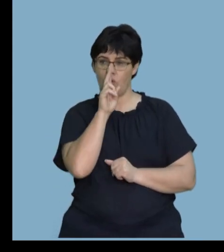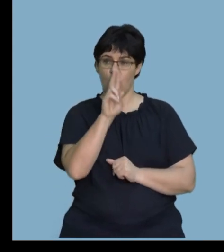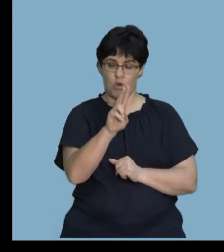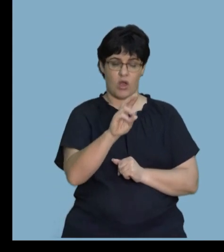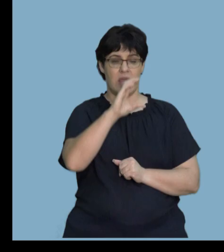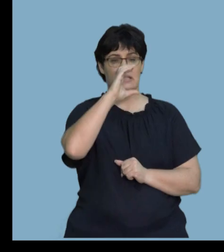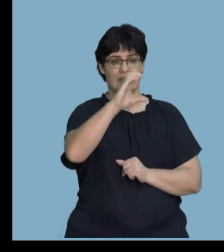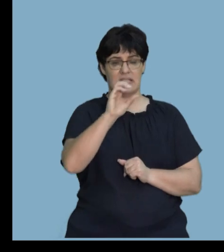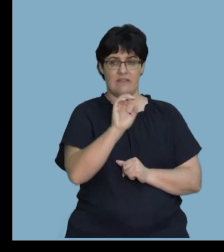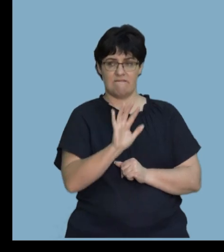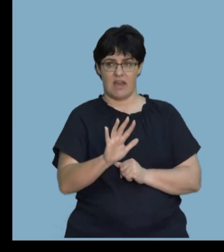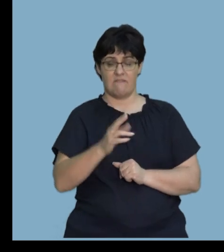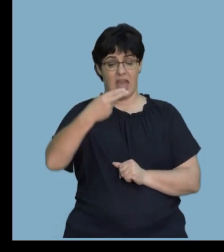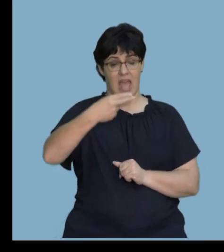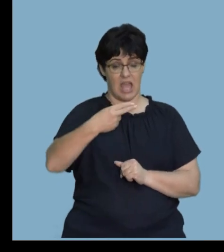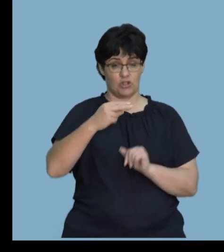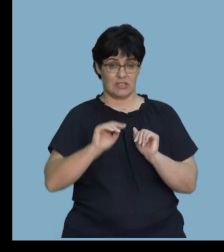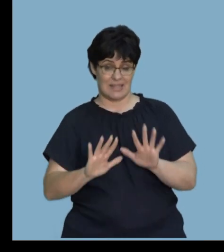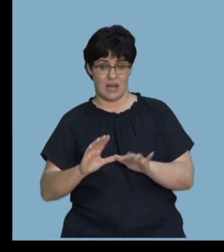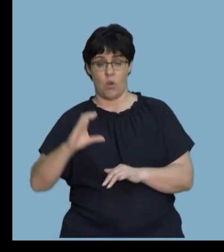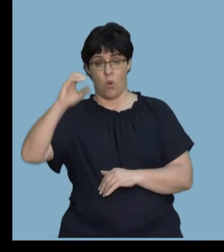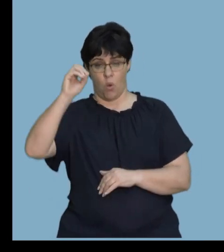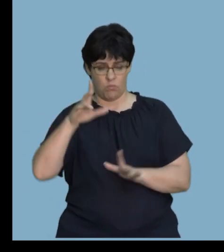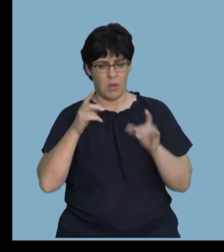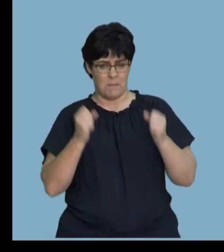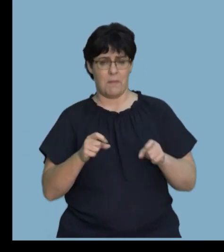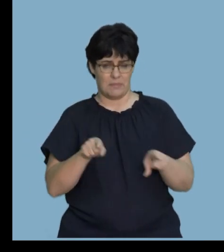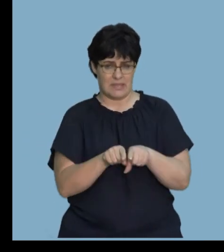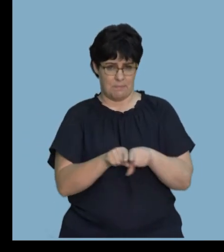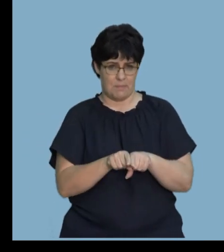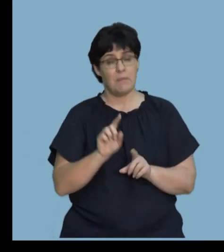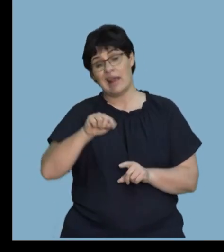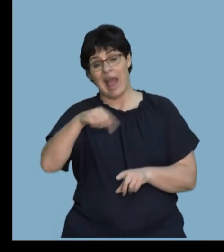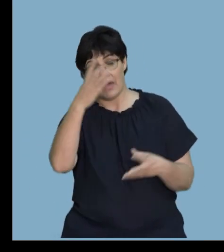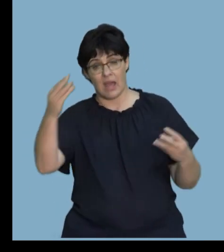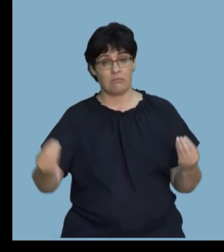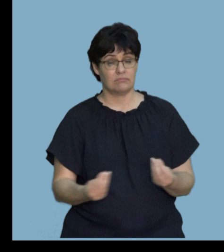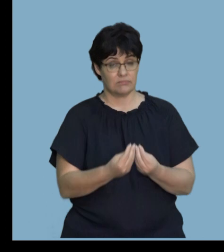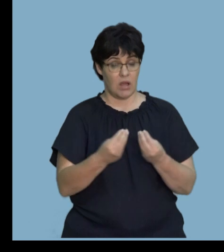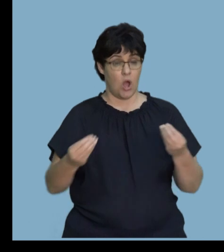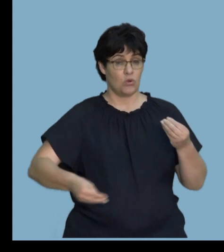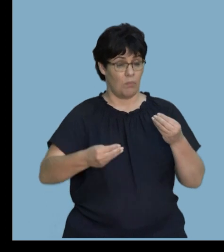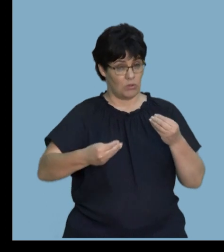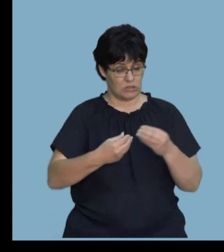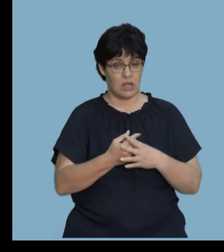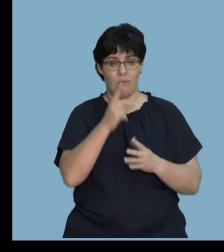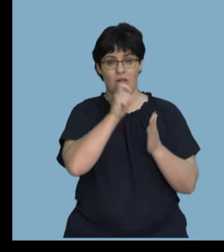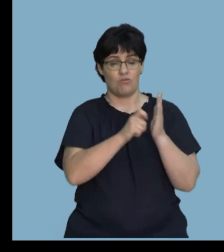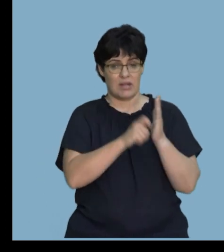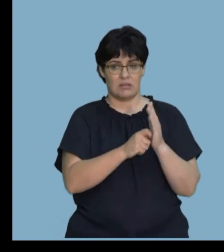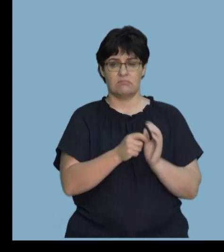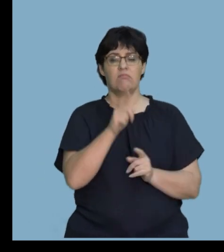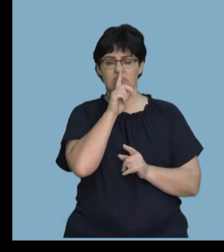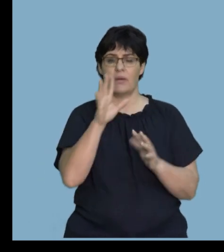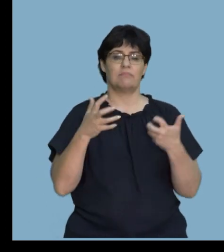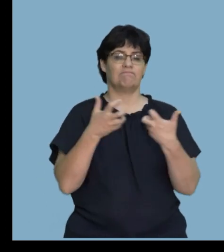same. But these other compounds that we are going to write down, it should belong to a